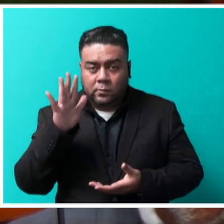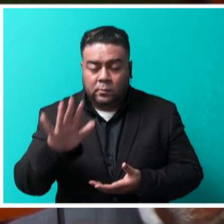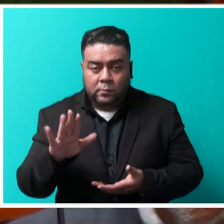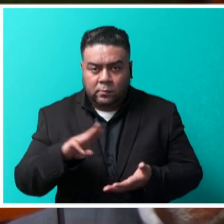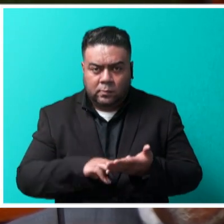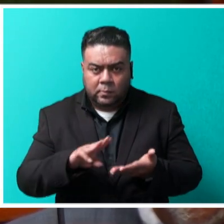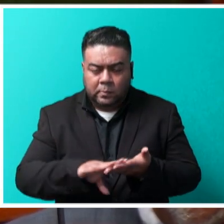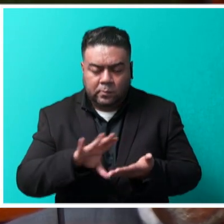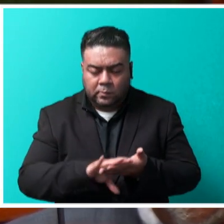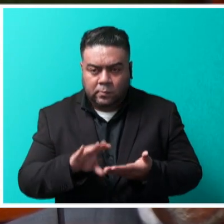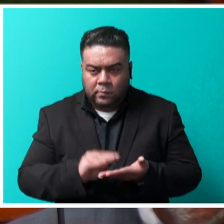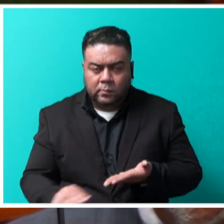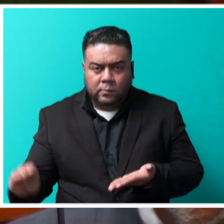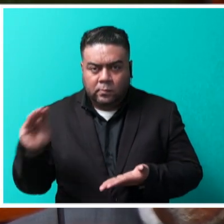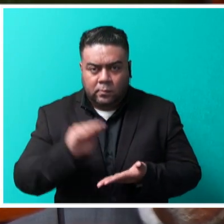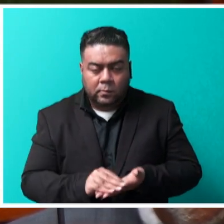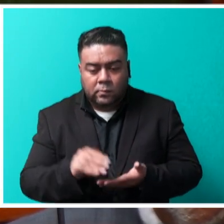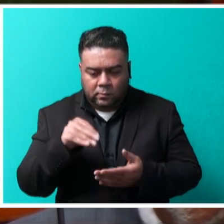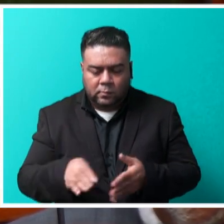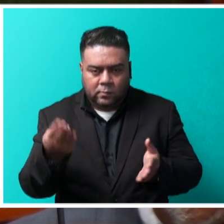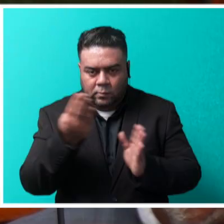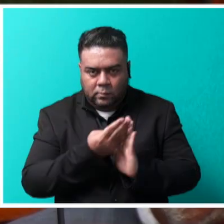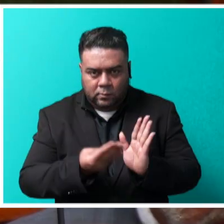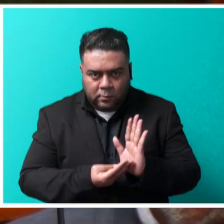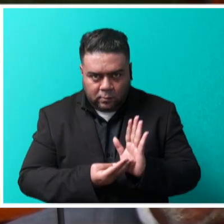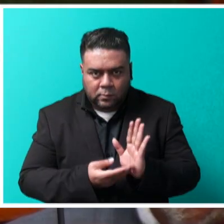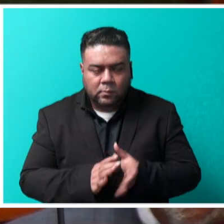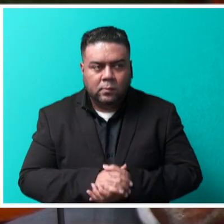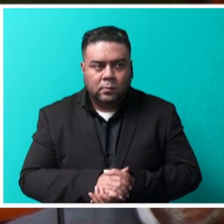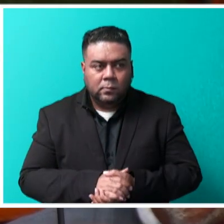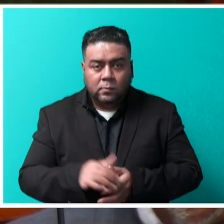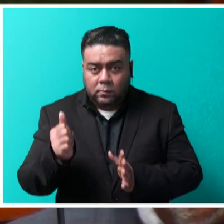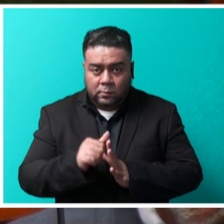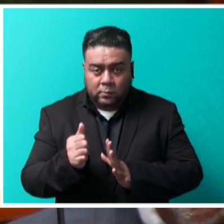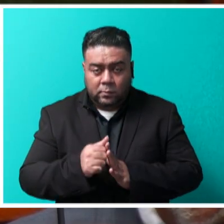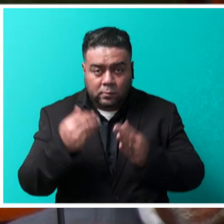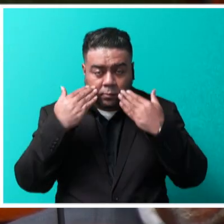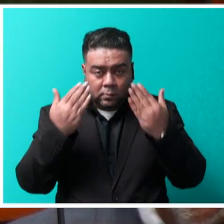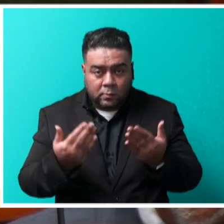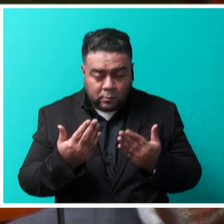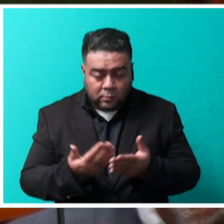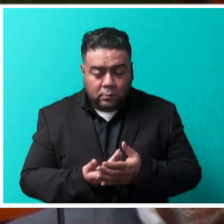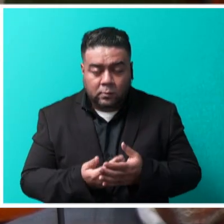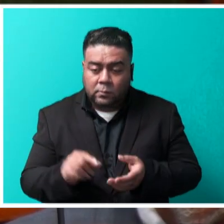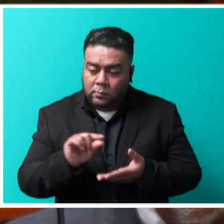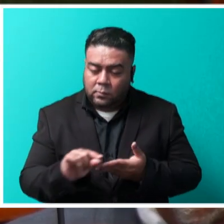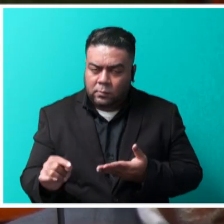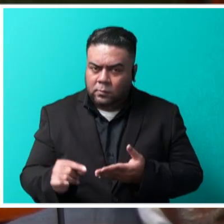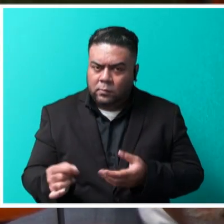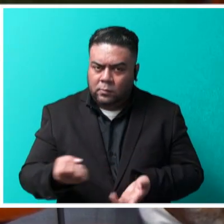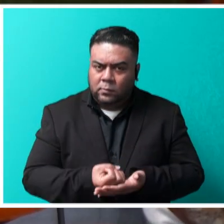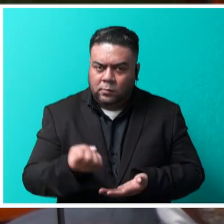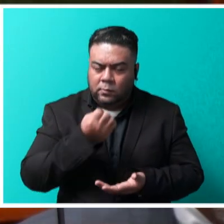across different government ministries in this budget. We also appreciate the increase in allocation for economic